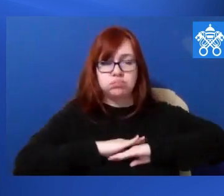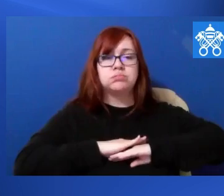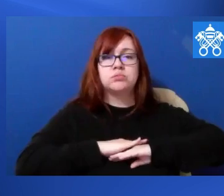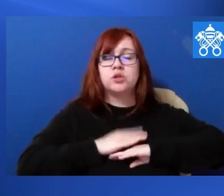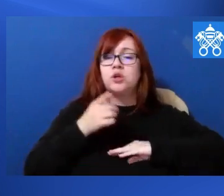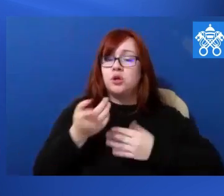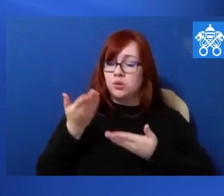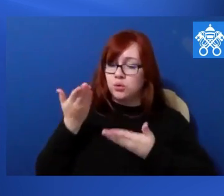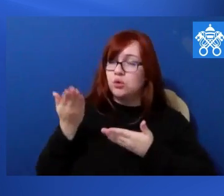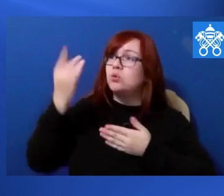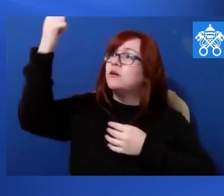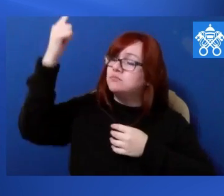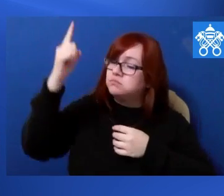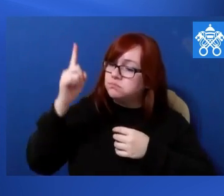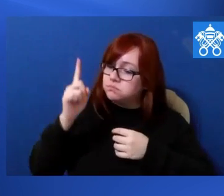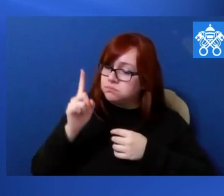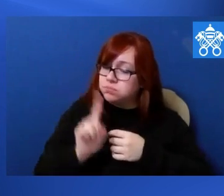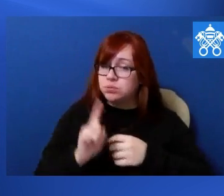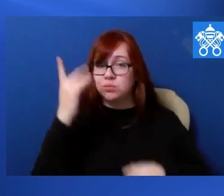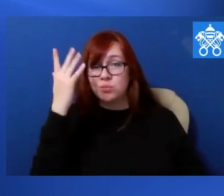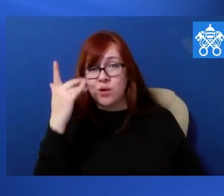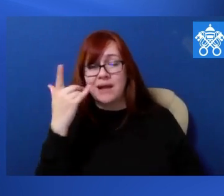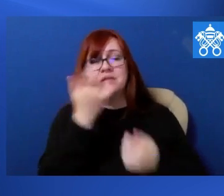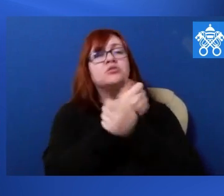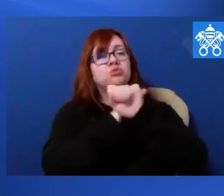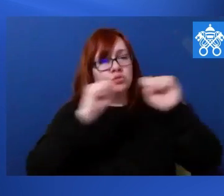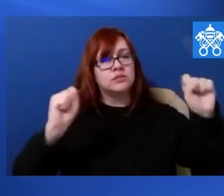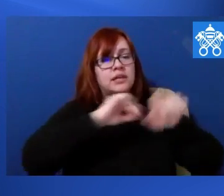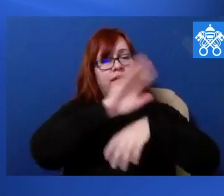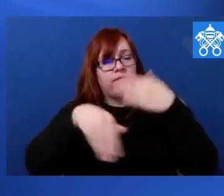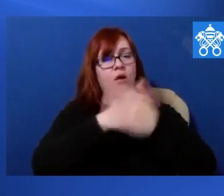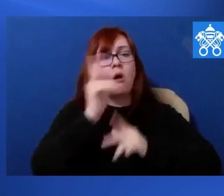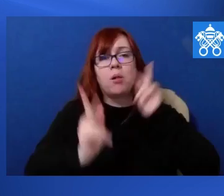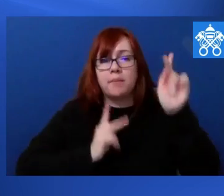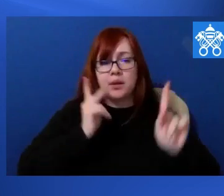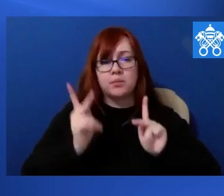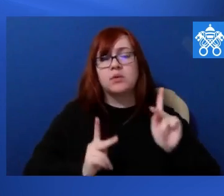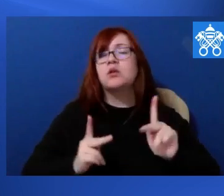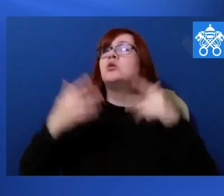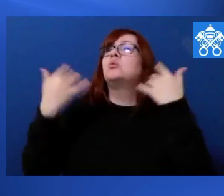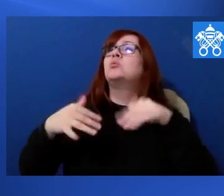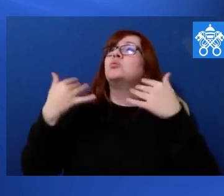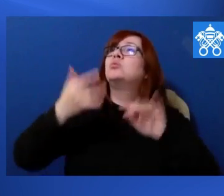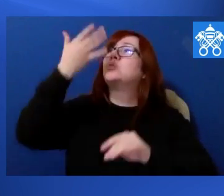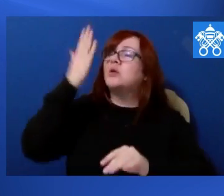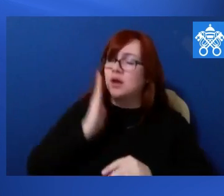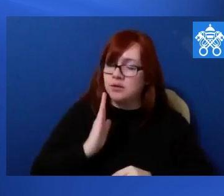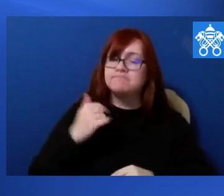You have come down to save your people. O God, we praise you.